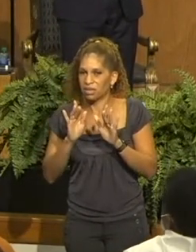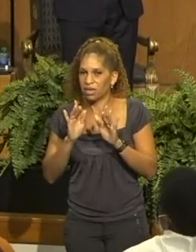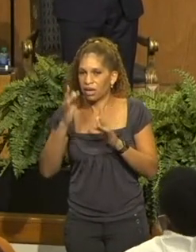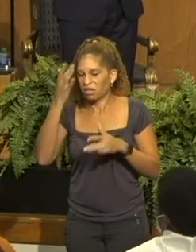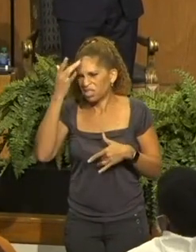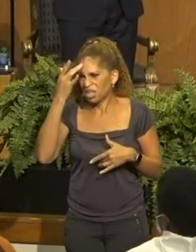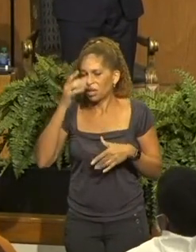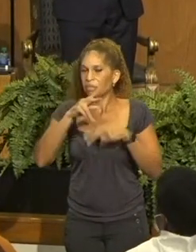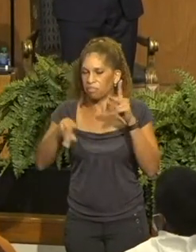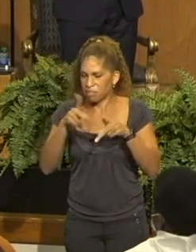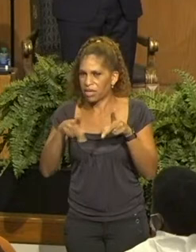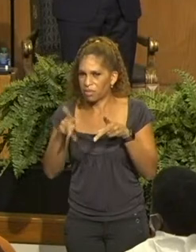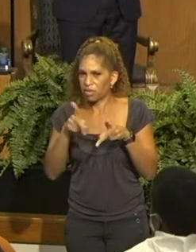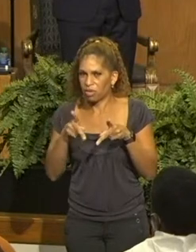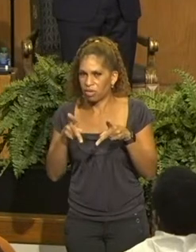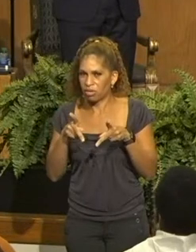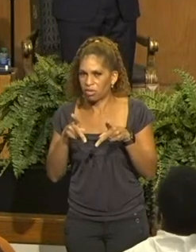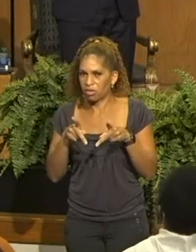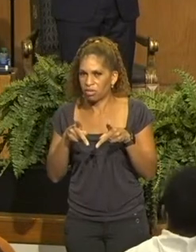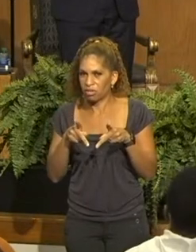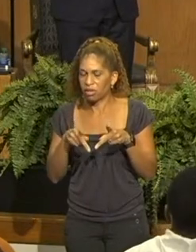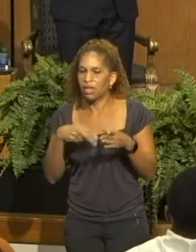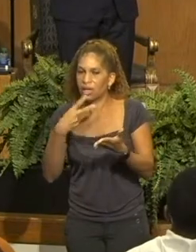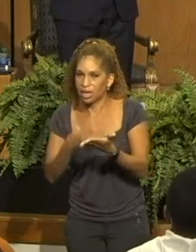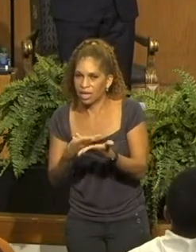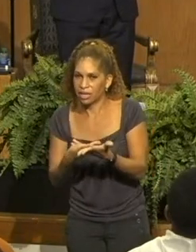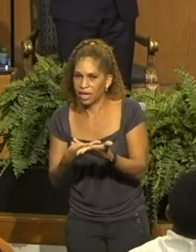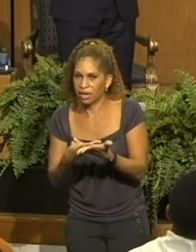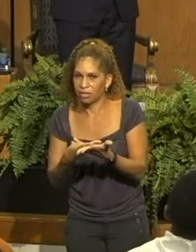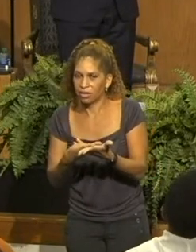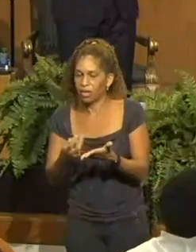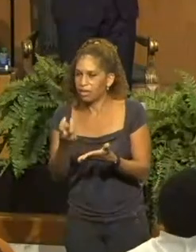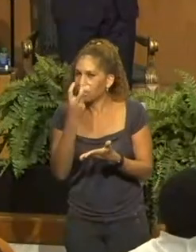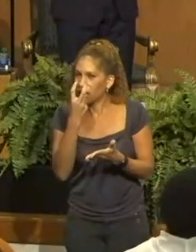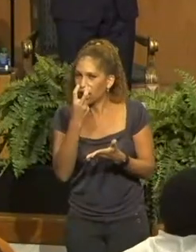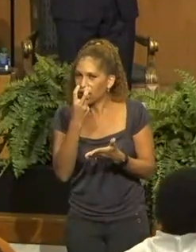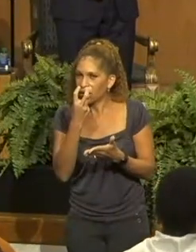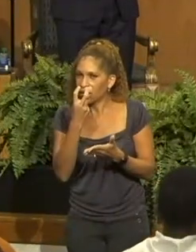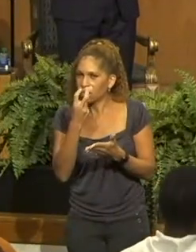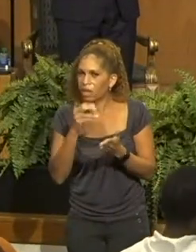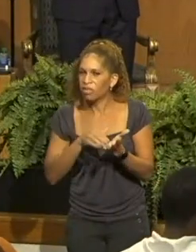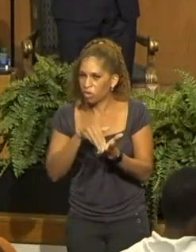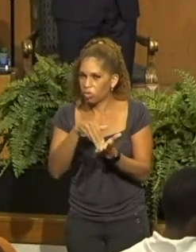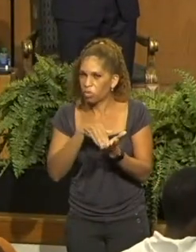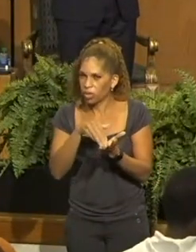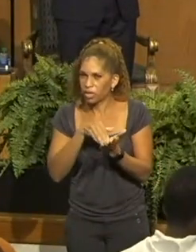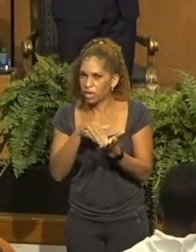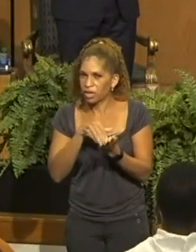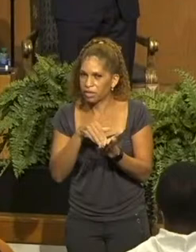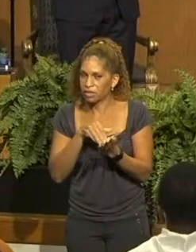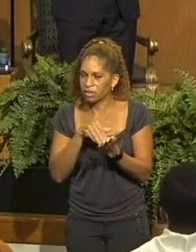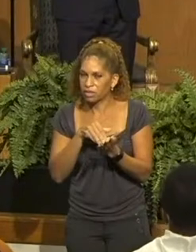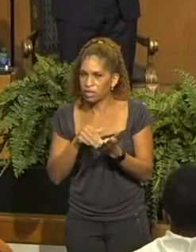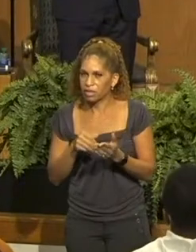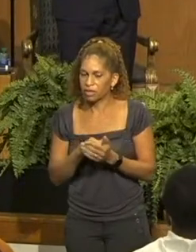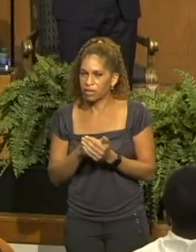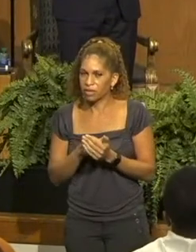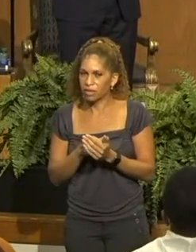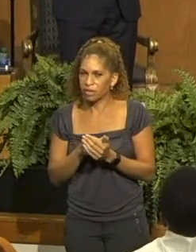people, used to lie, the blind, the lame, and the